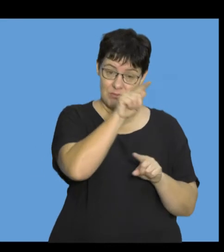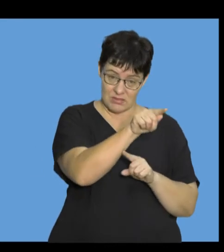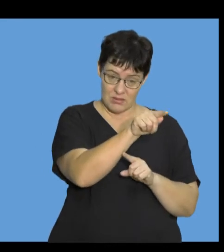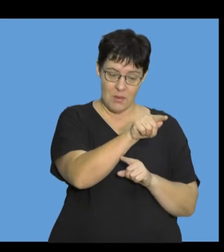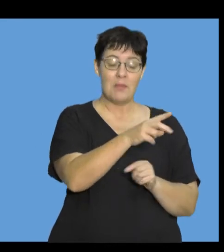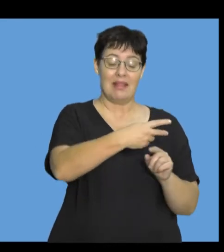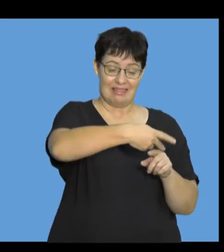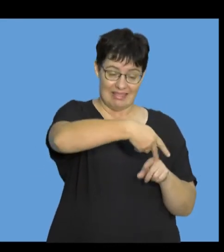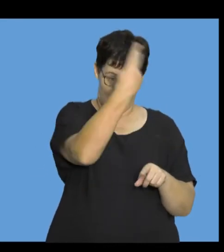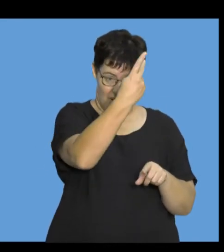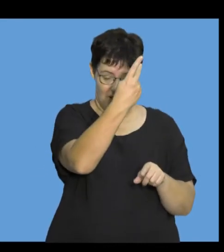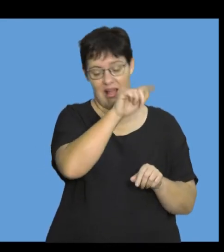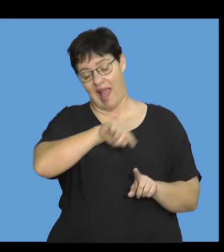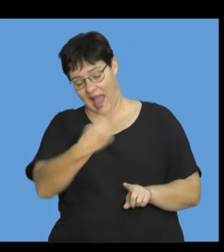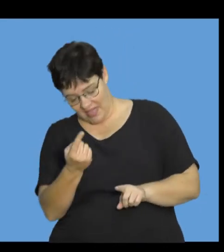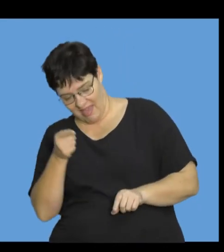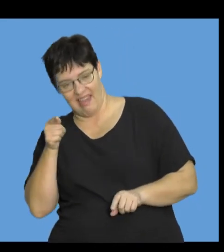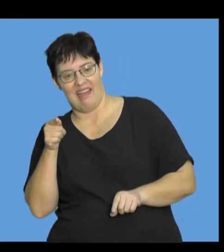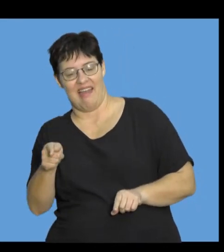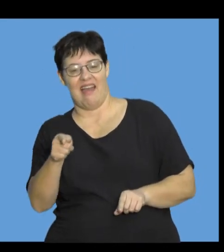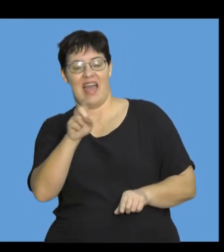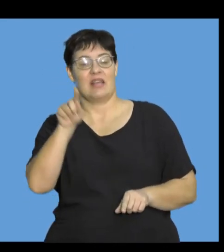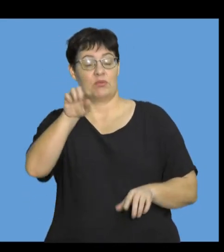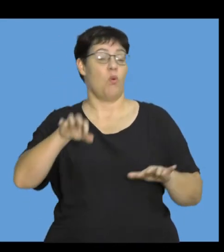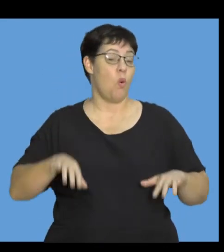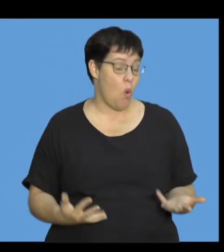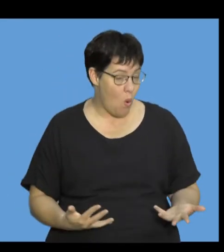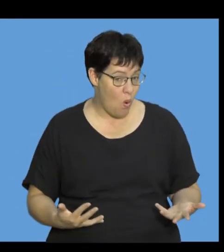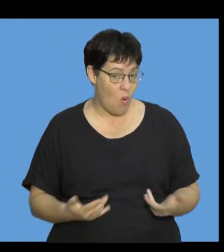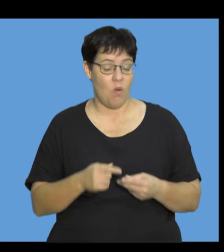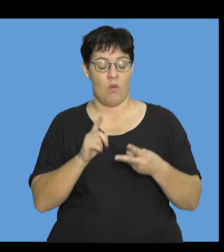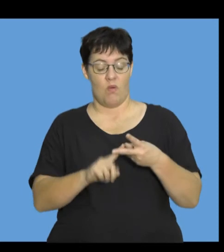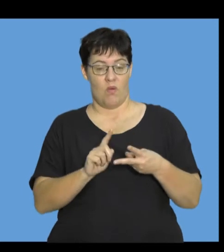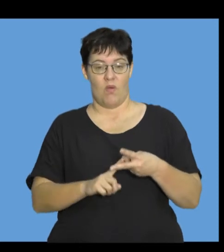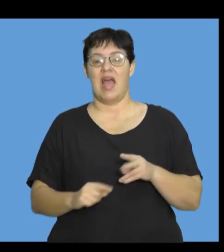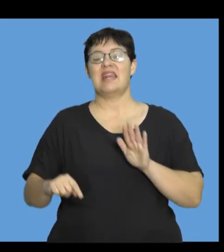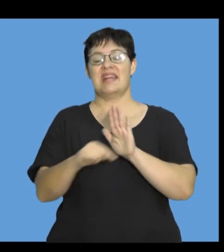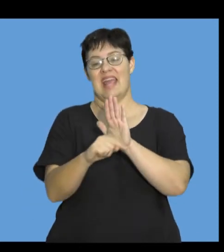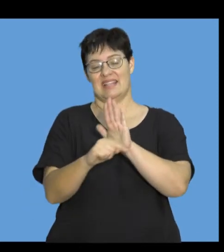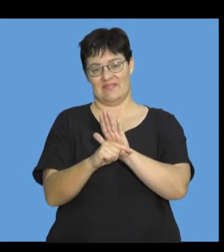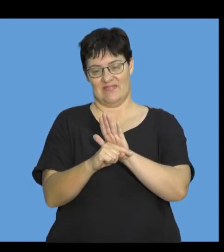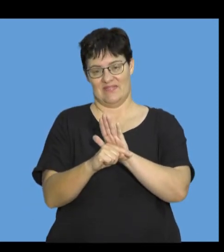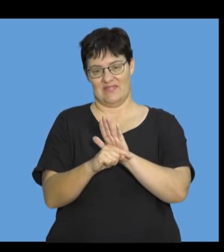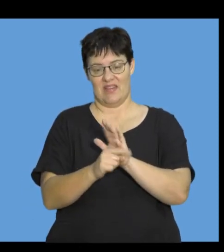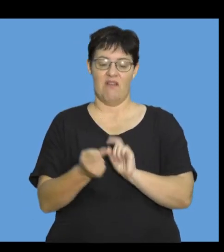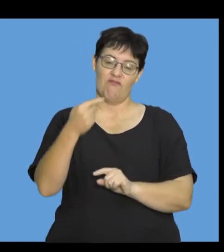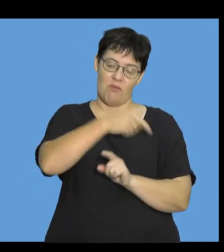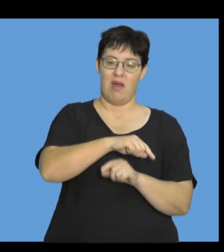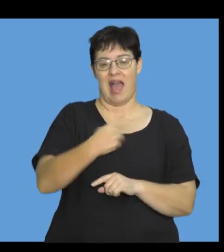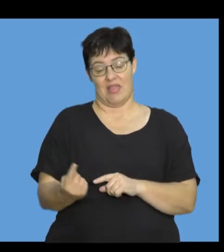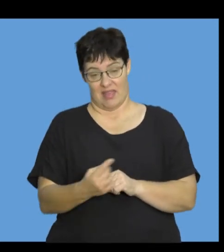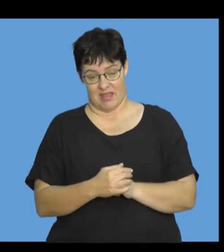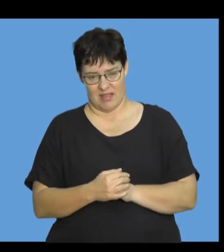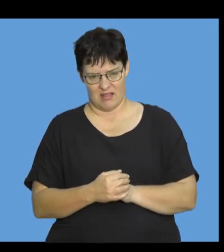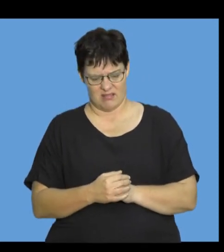be twice the other exponent, or it will be a negative of the other